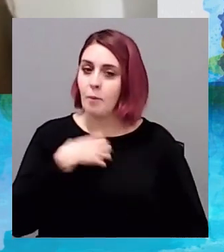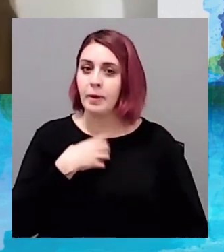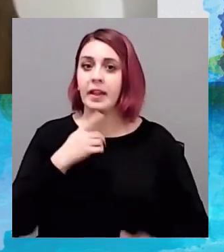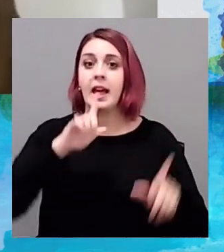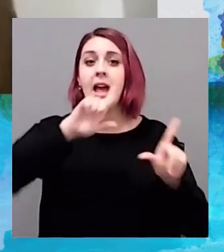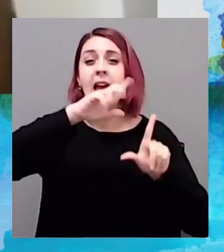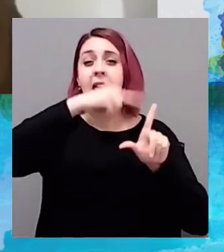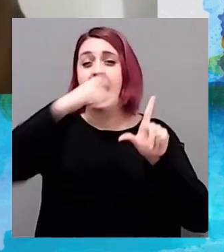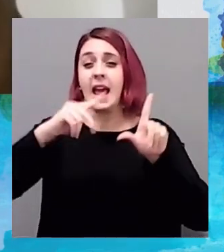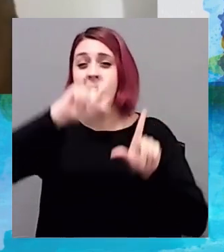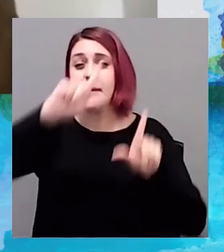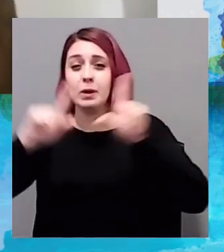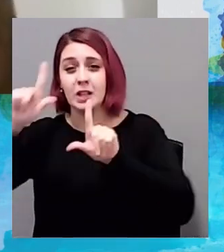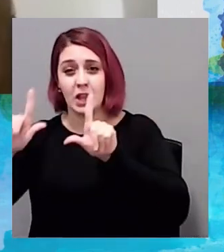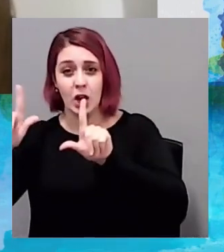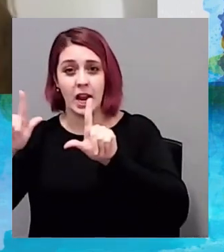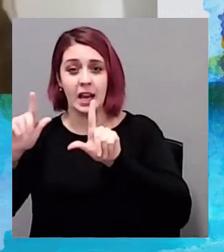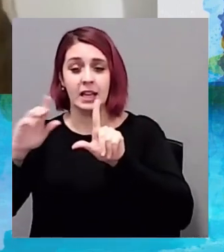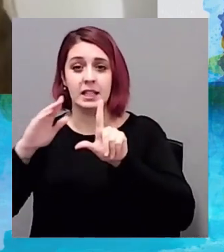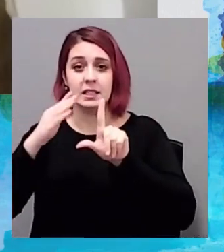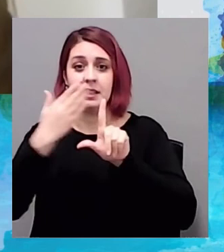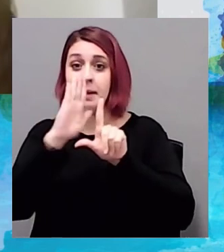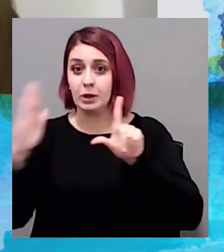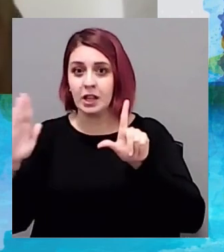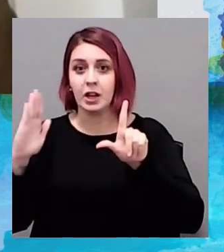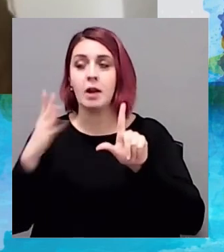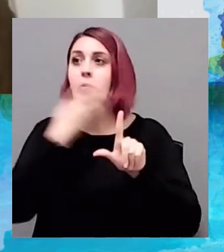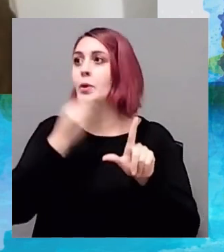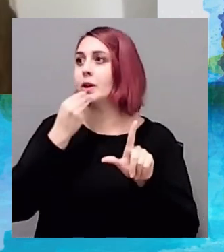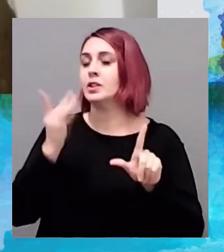there are temporary exhibits, for example.